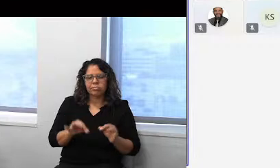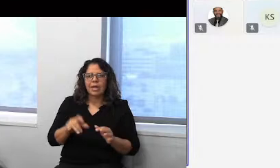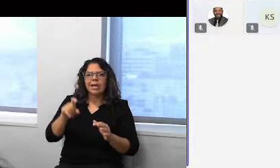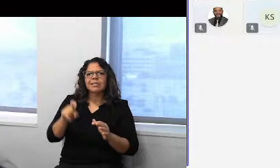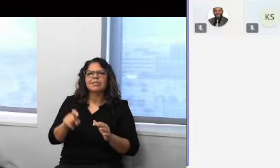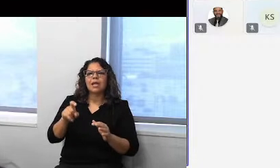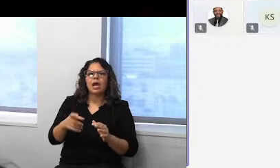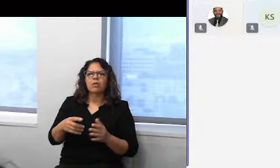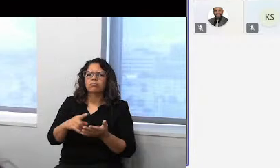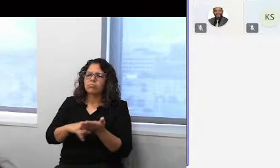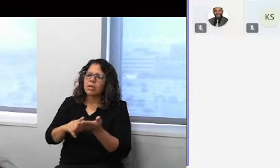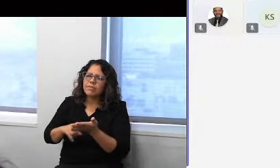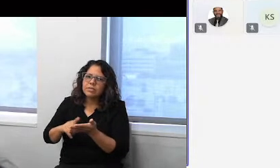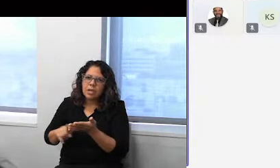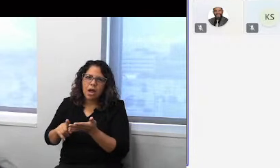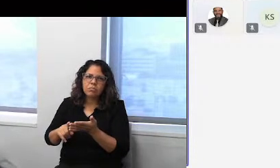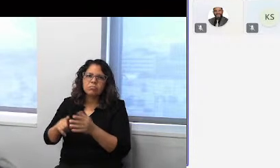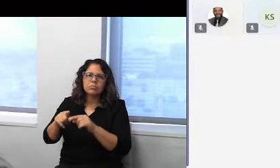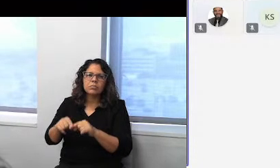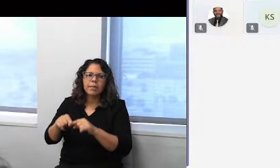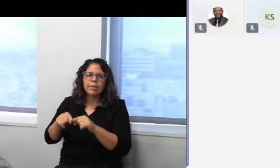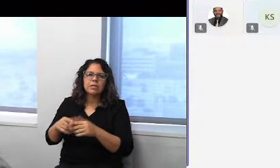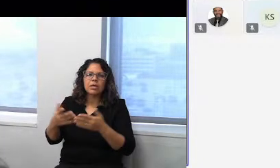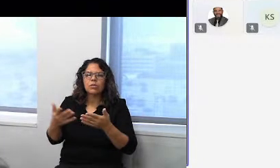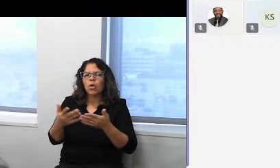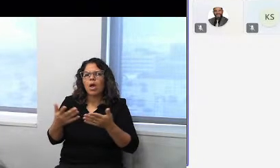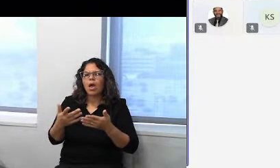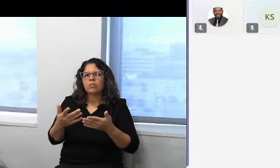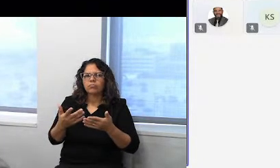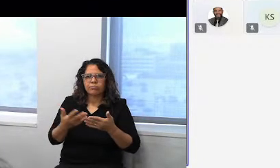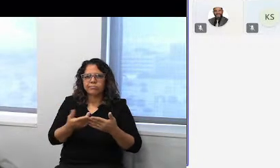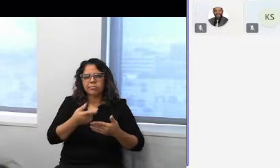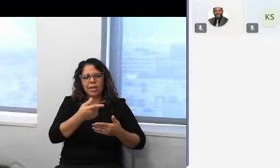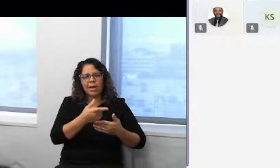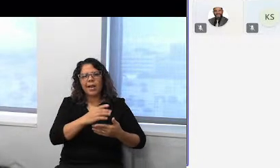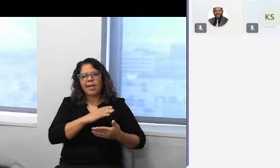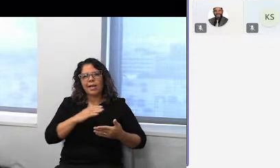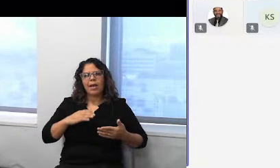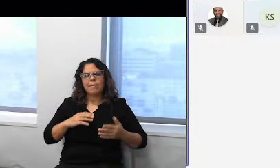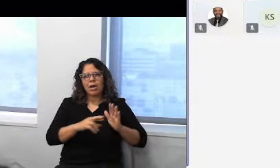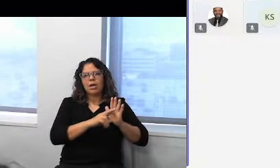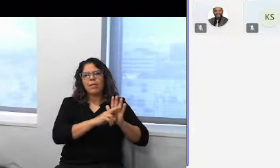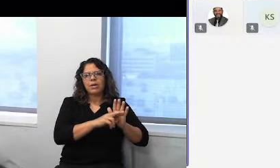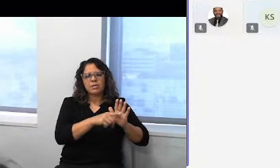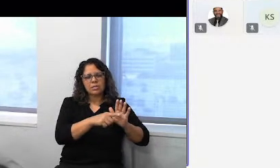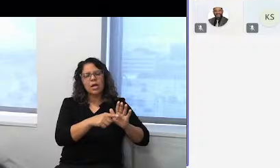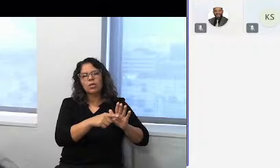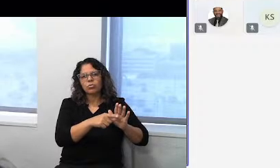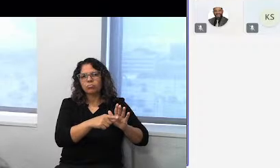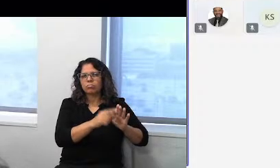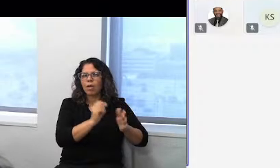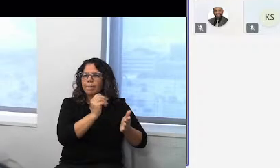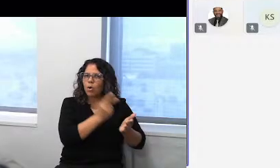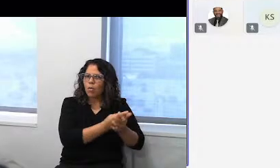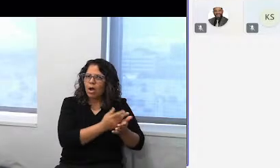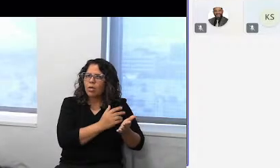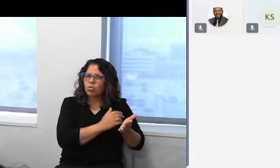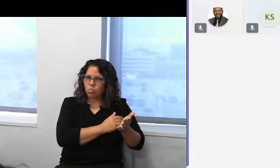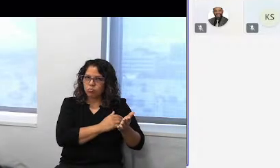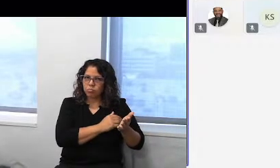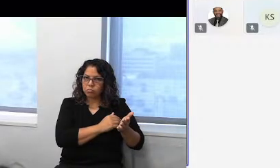of Representatives has approved regarding that subject? Are you aware of that piece